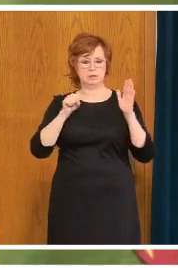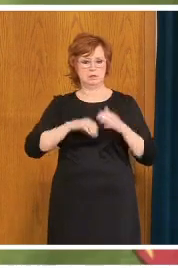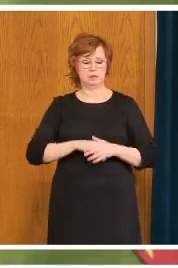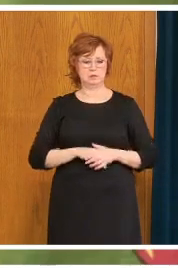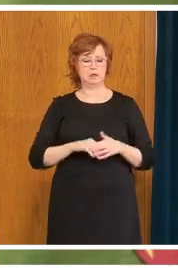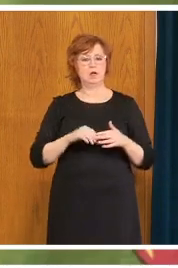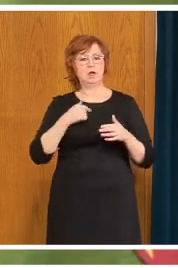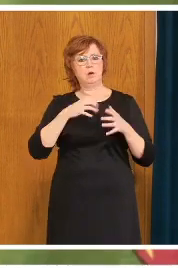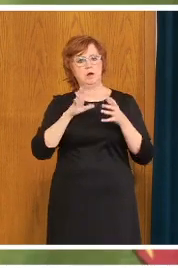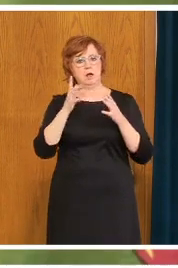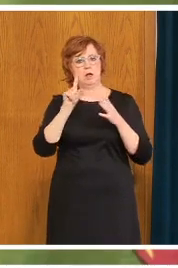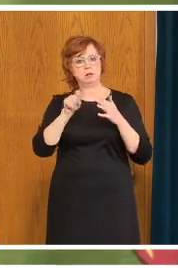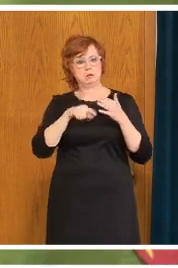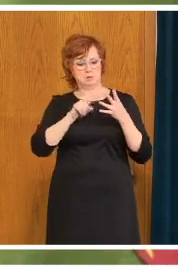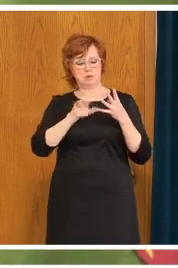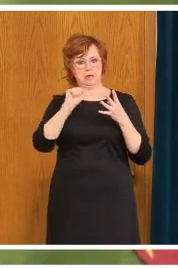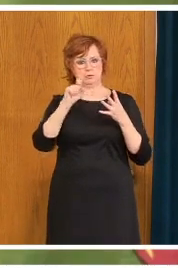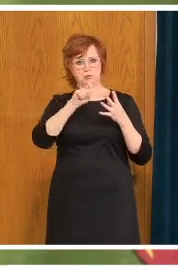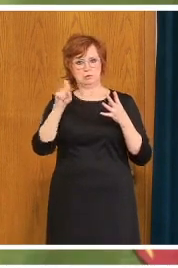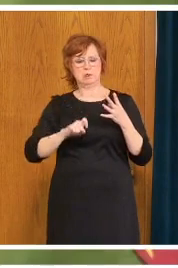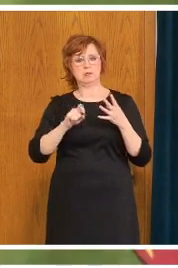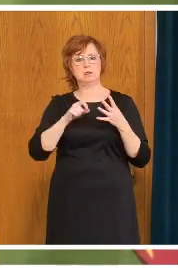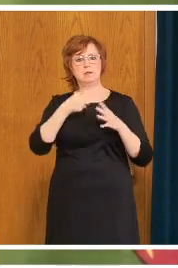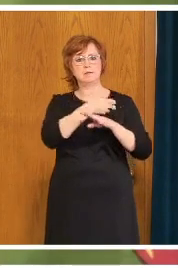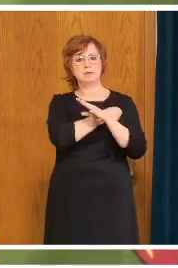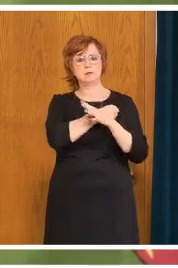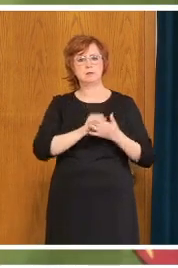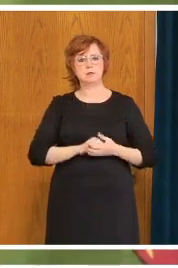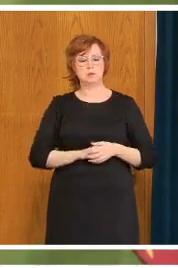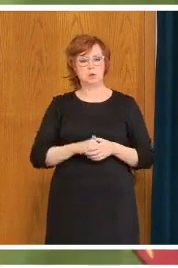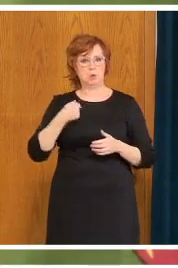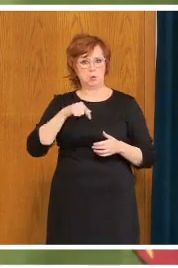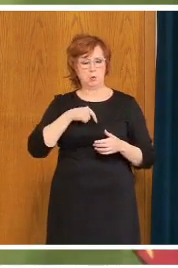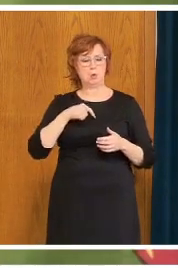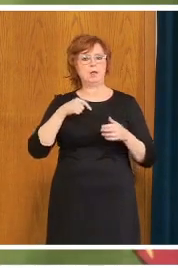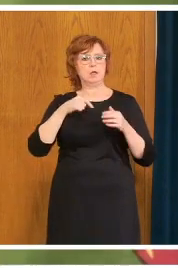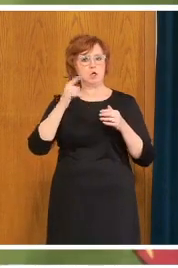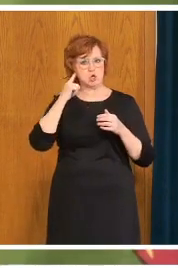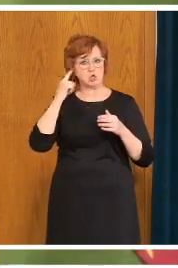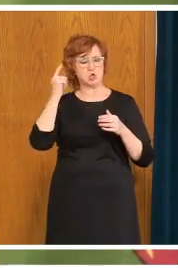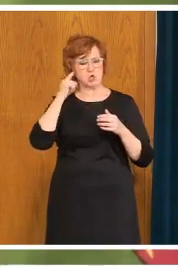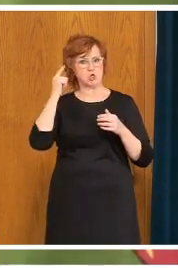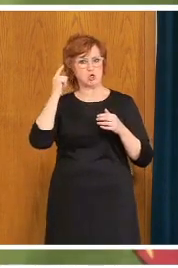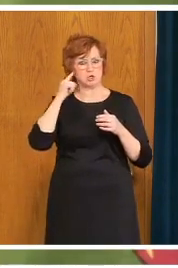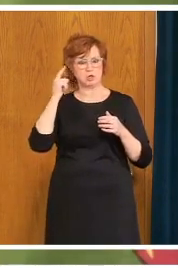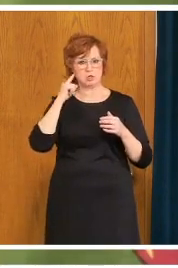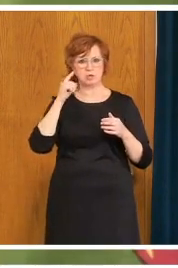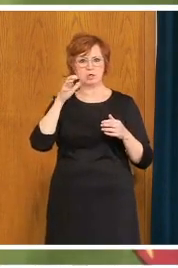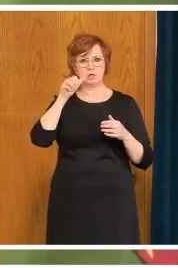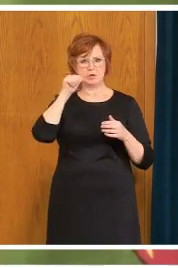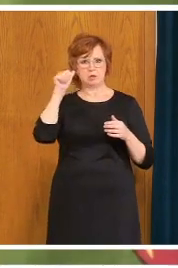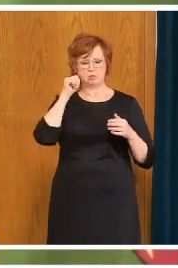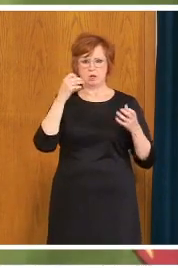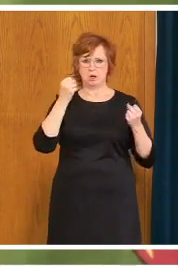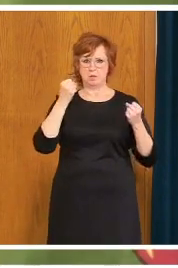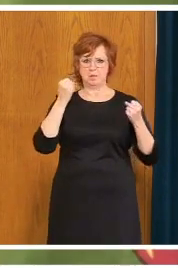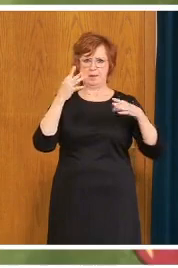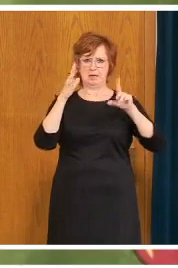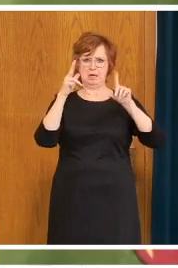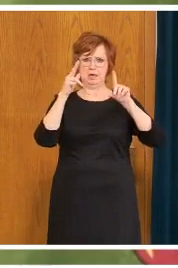the AstraZeneca vaccine that we were just speaking about. So we've been told anecdotally that there were a lot of open appointments yesterday for